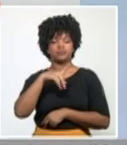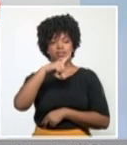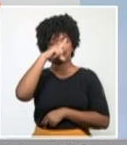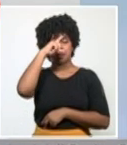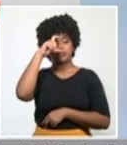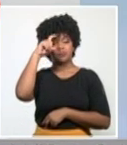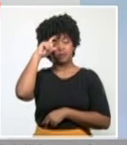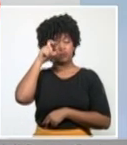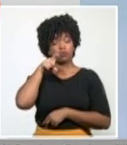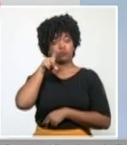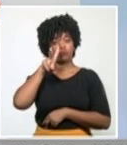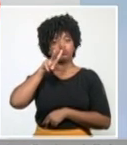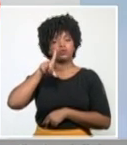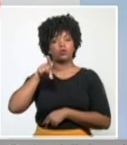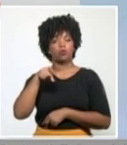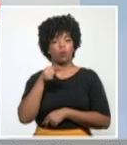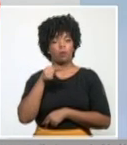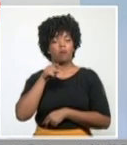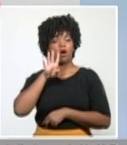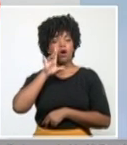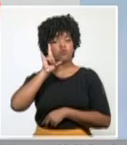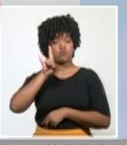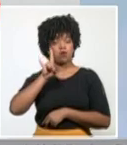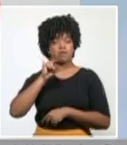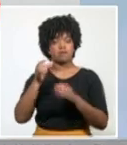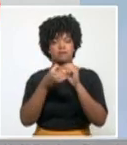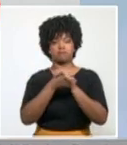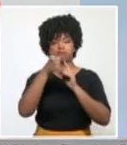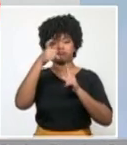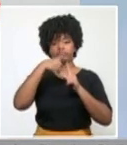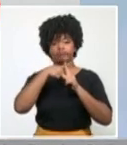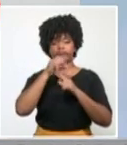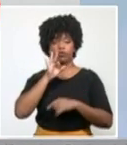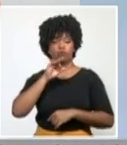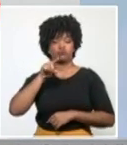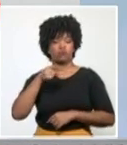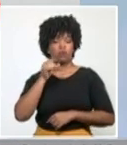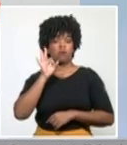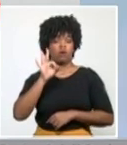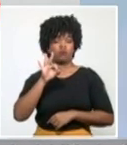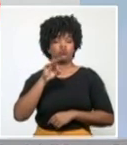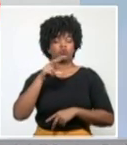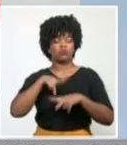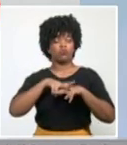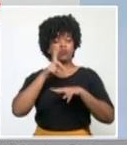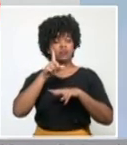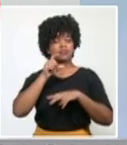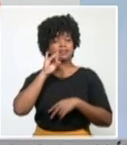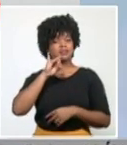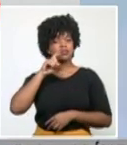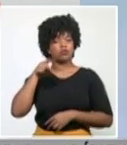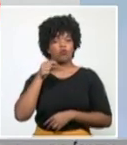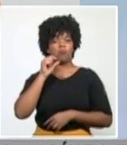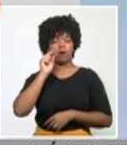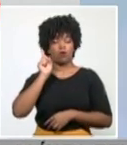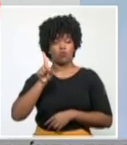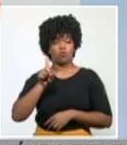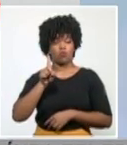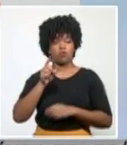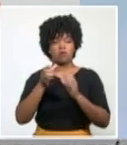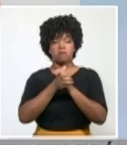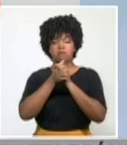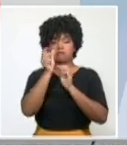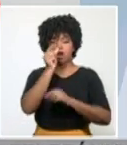Santi Espíritus 12.9%, Matanzas 8.8%, Holguín 7.1%,